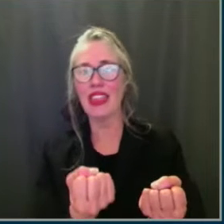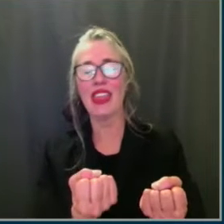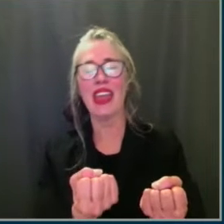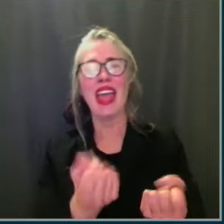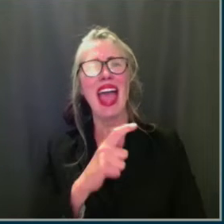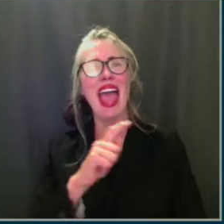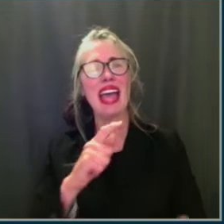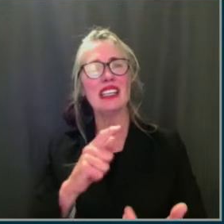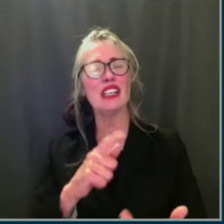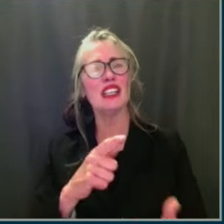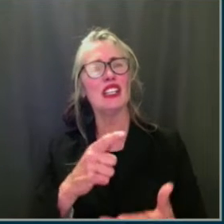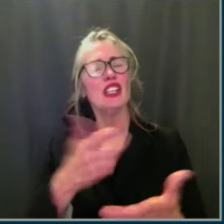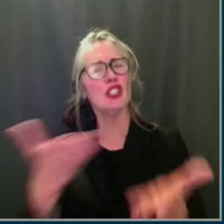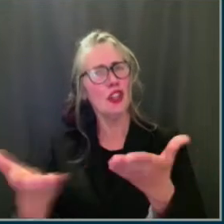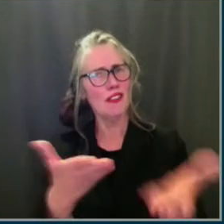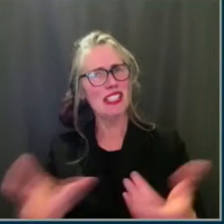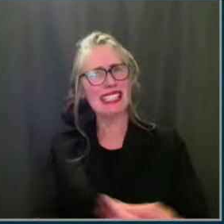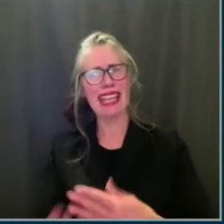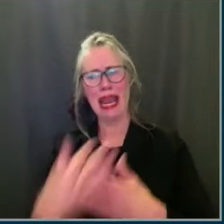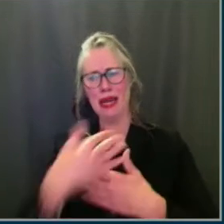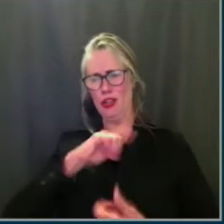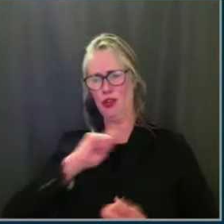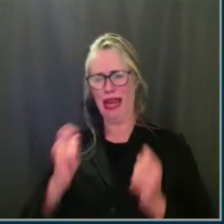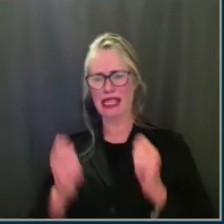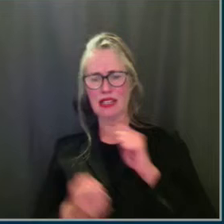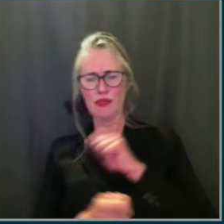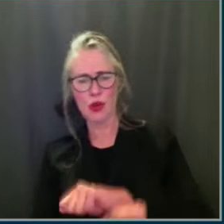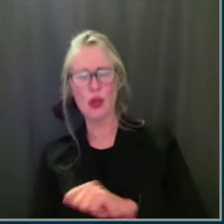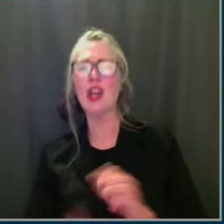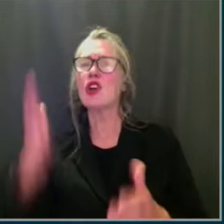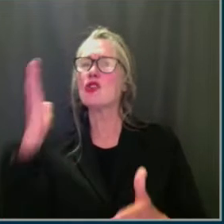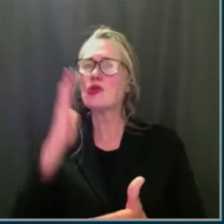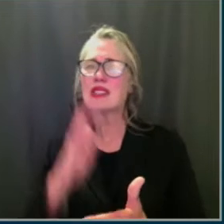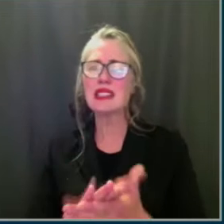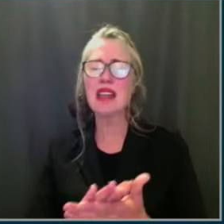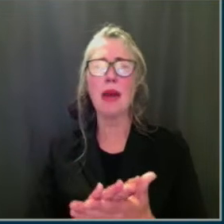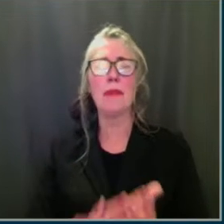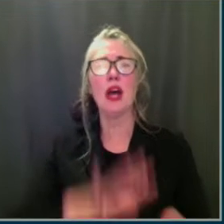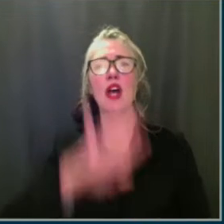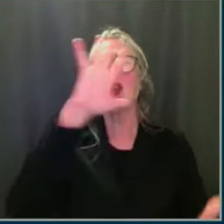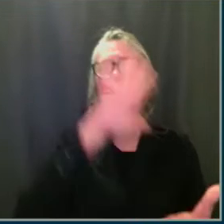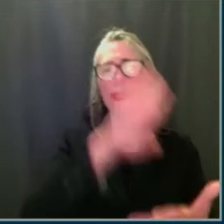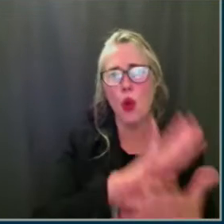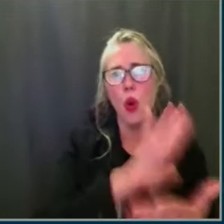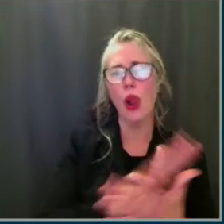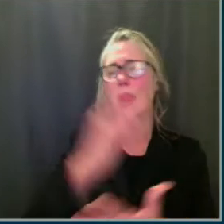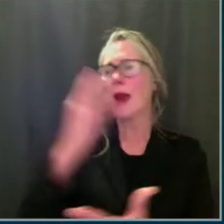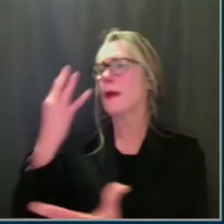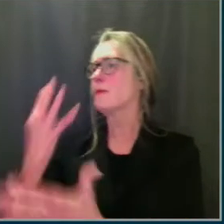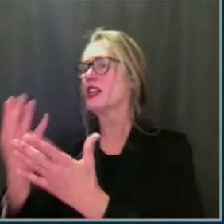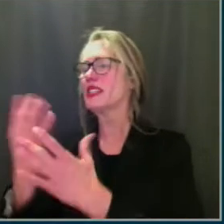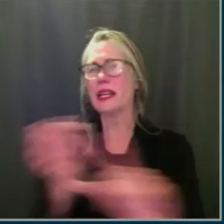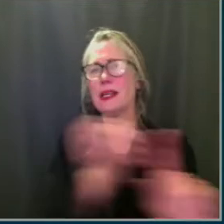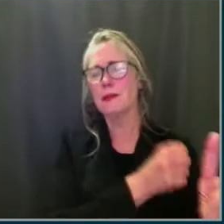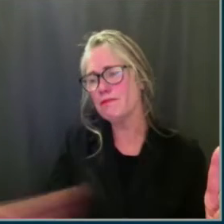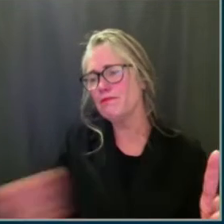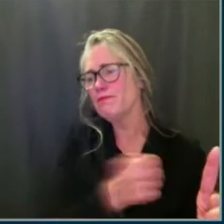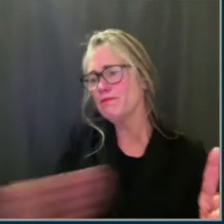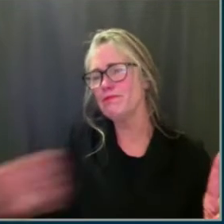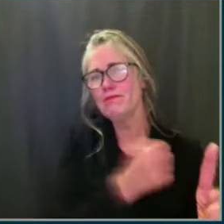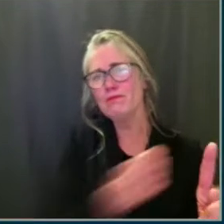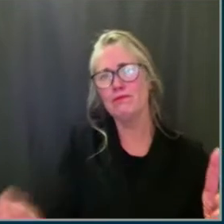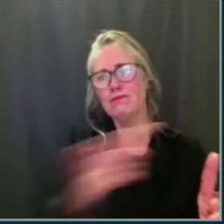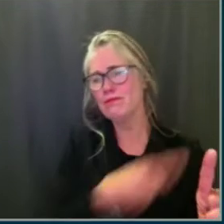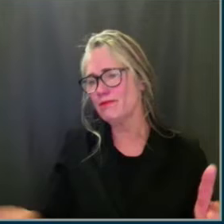transformative services that will help us to end our school to prison pipeline. Because we must educate our youth, not incarcerate our